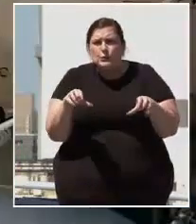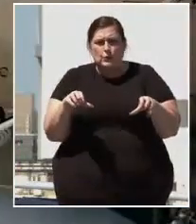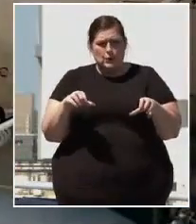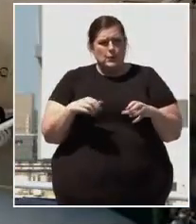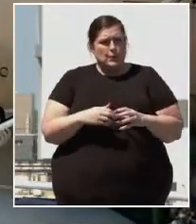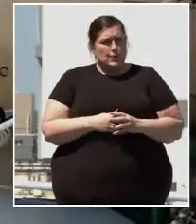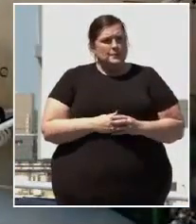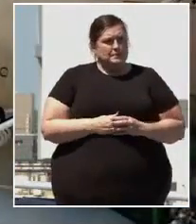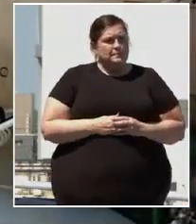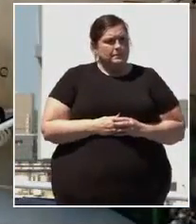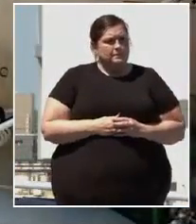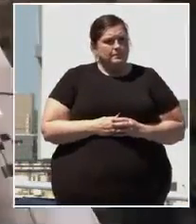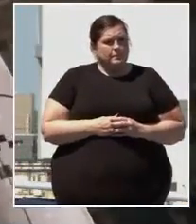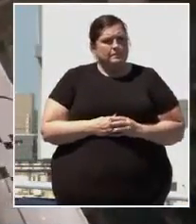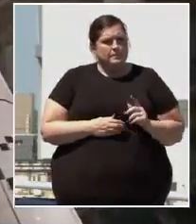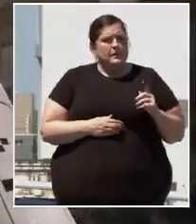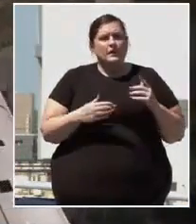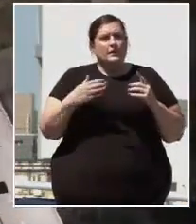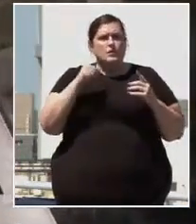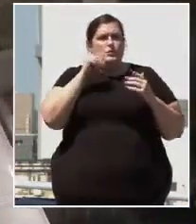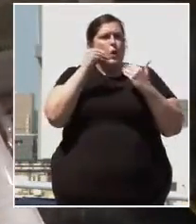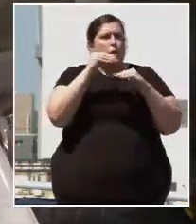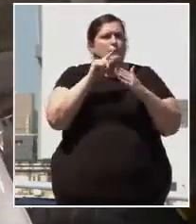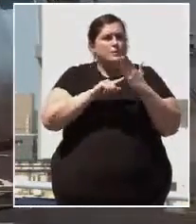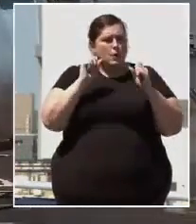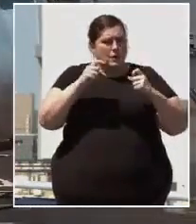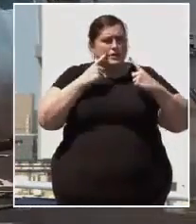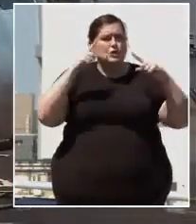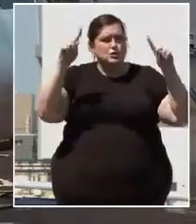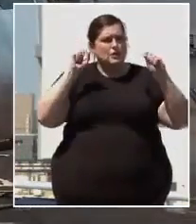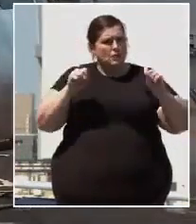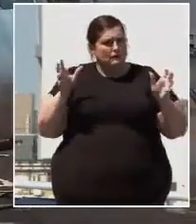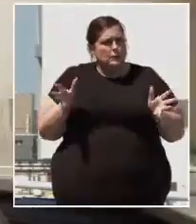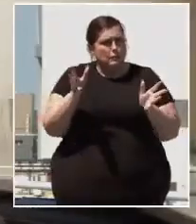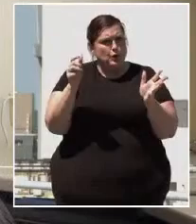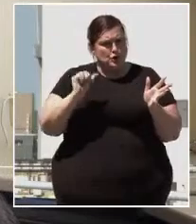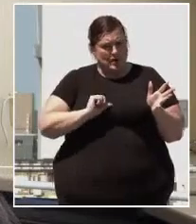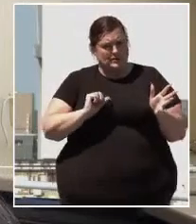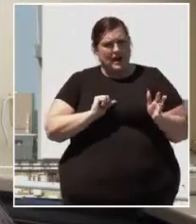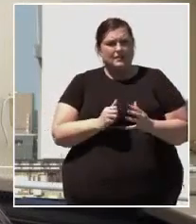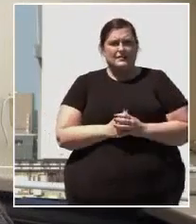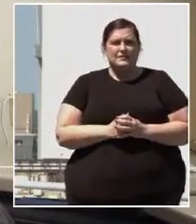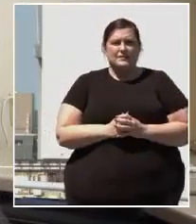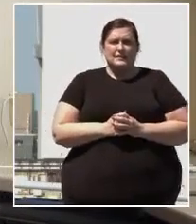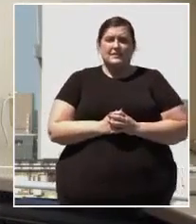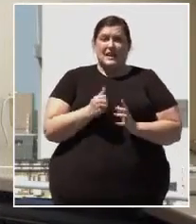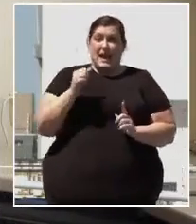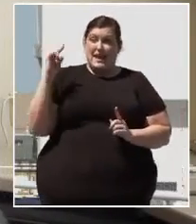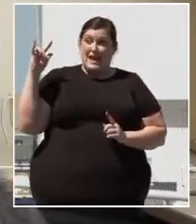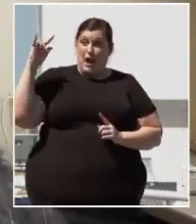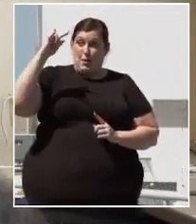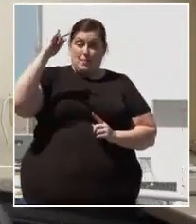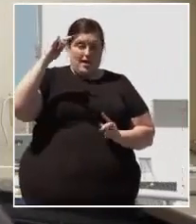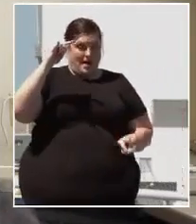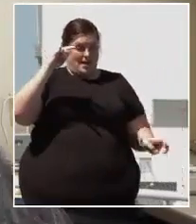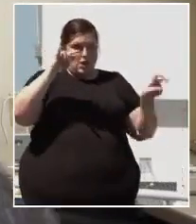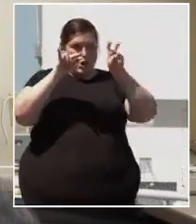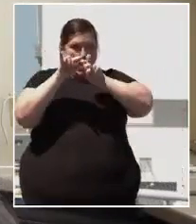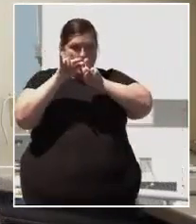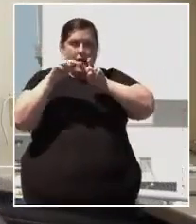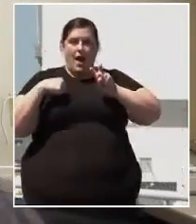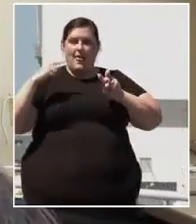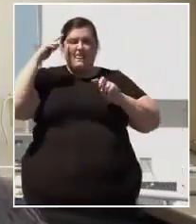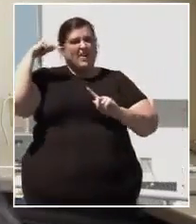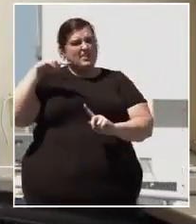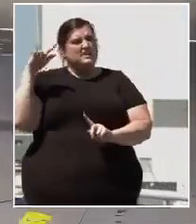we're there there's no end to what we can achieve so we have to keep pushing ourselves and any airplane that I get on it's exciting to think about oh this